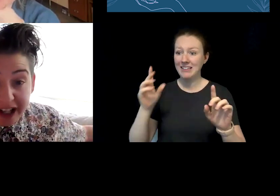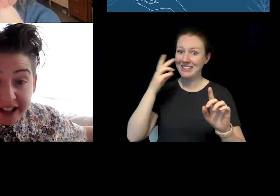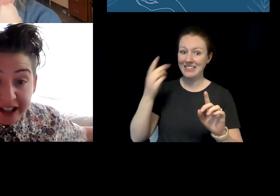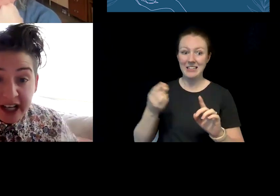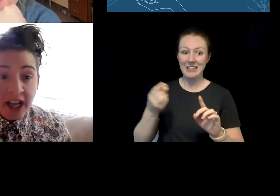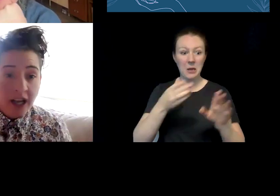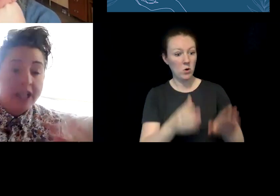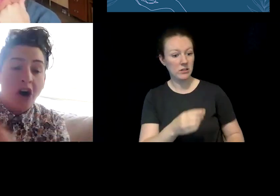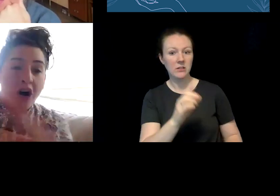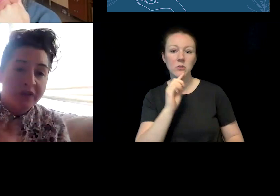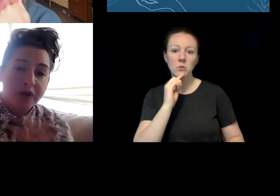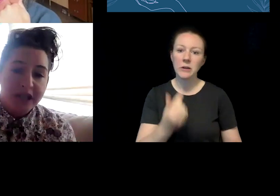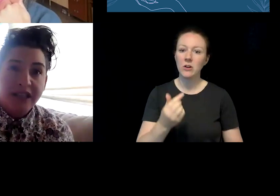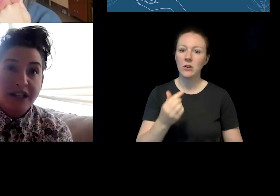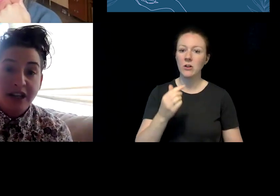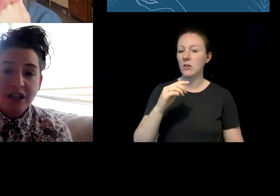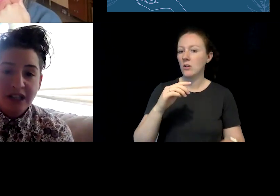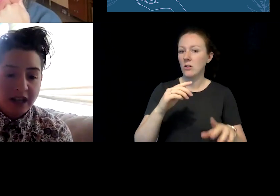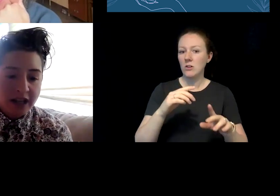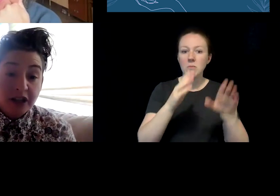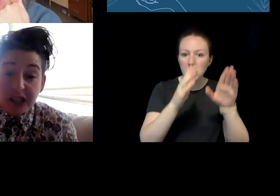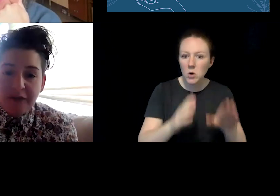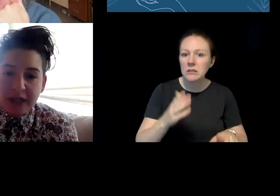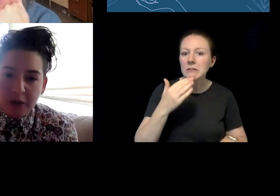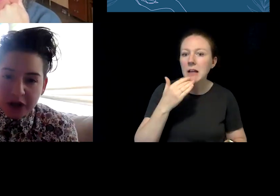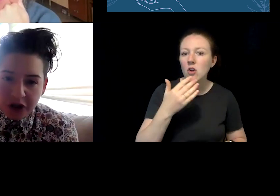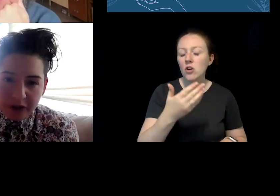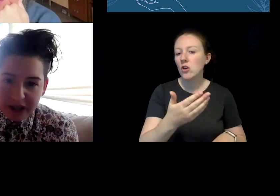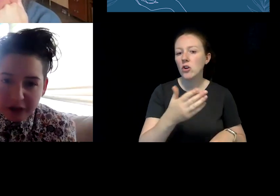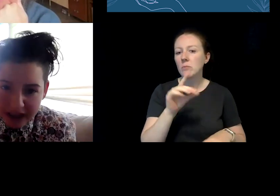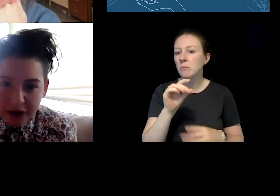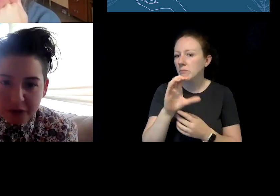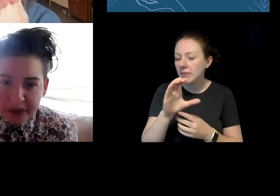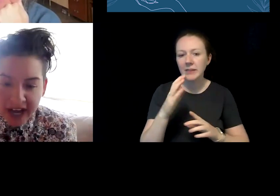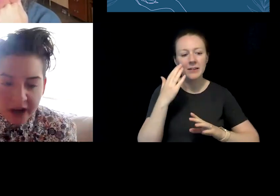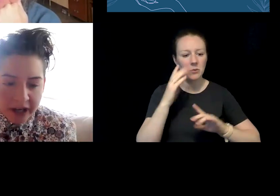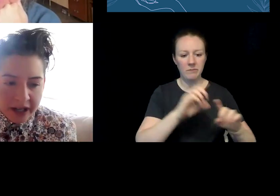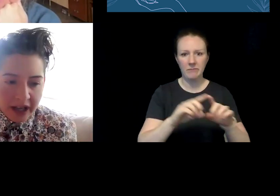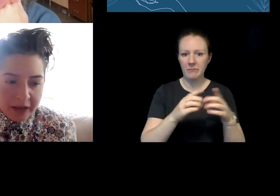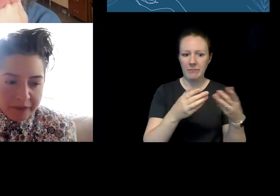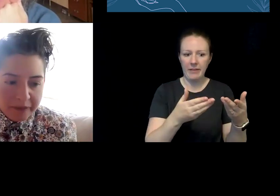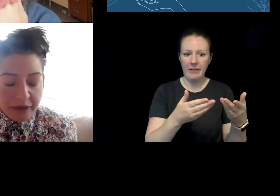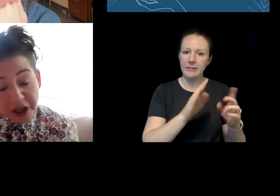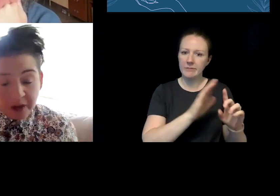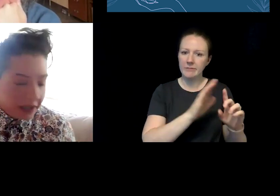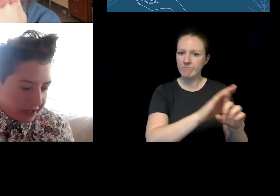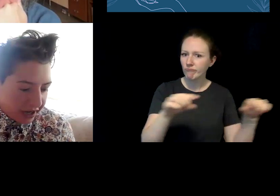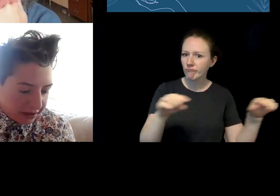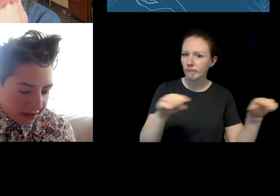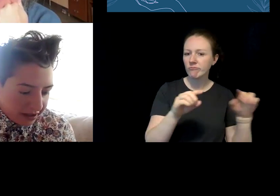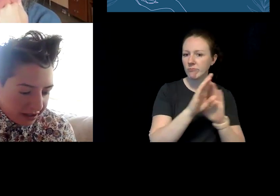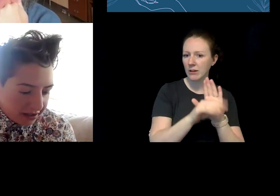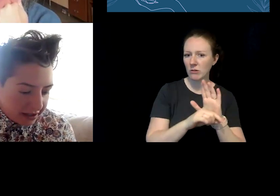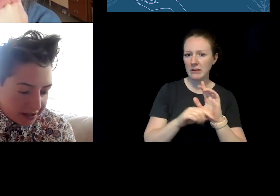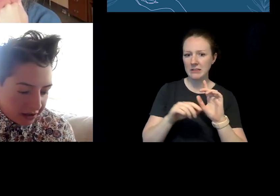of color, like all of those intersections, like, they just give me so much joy, because they really do bring out, first of all, they bring